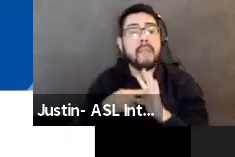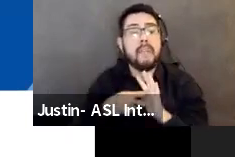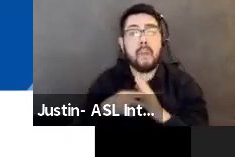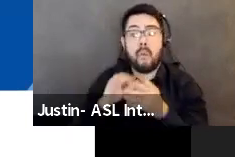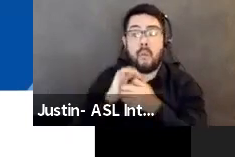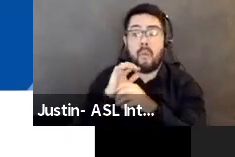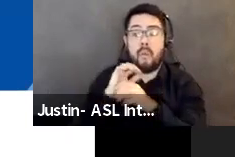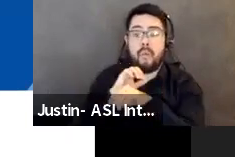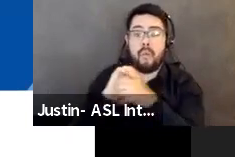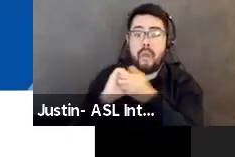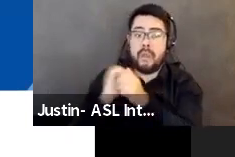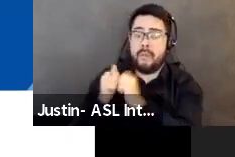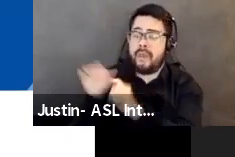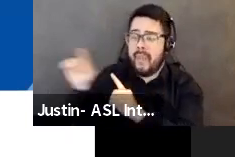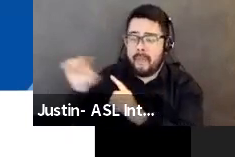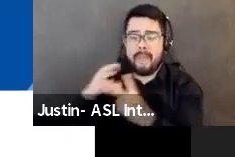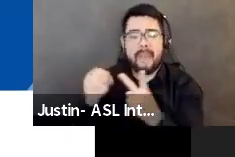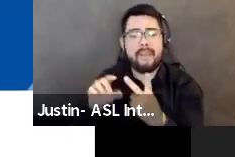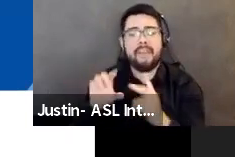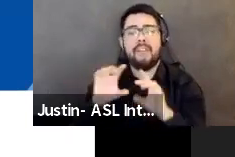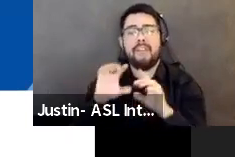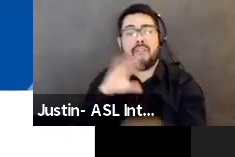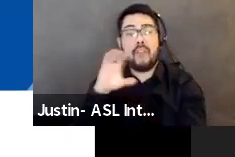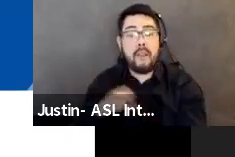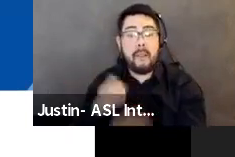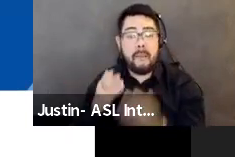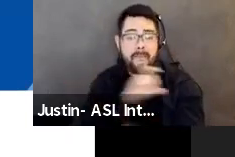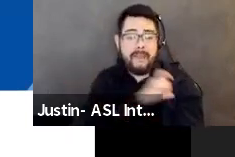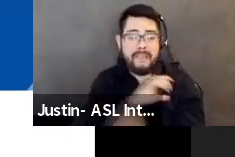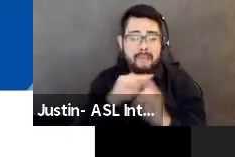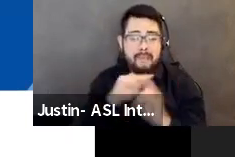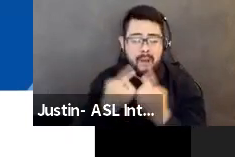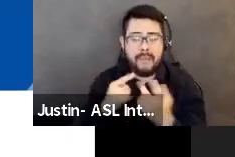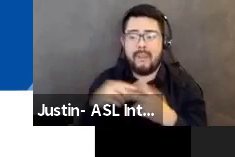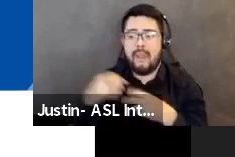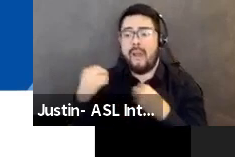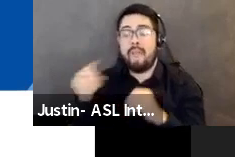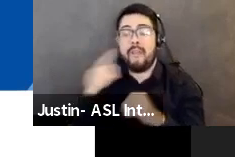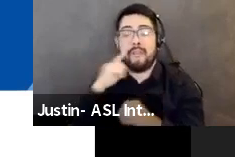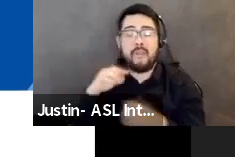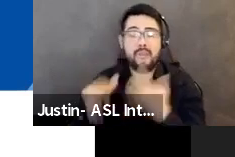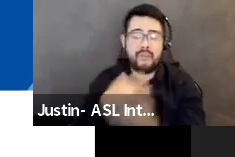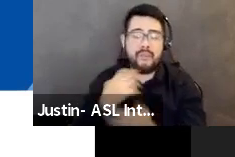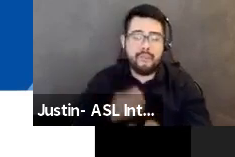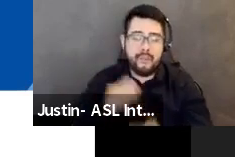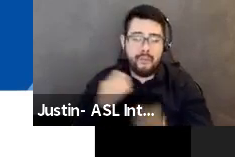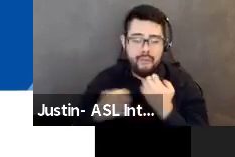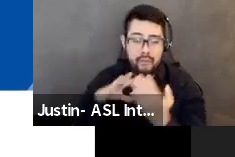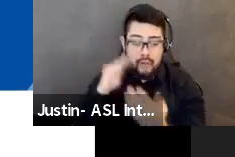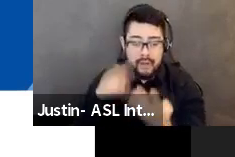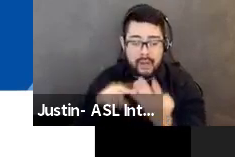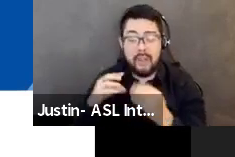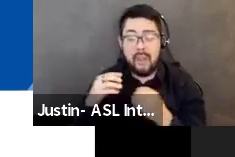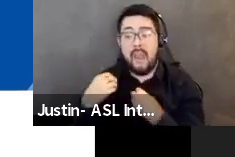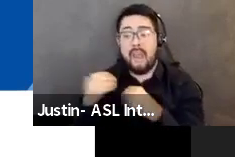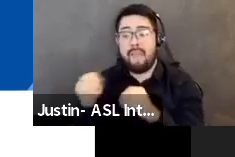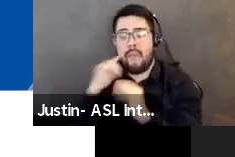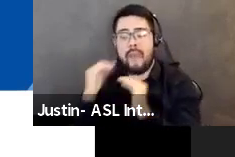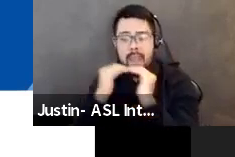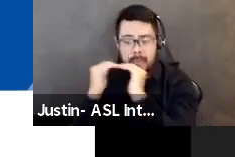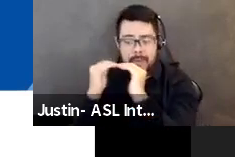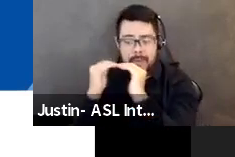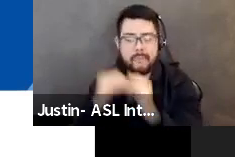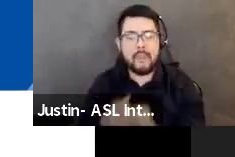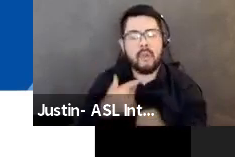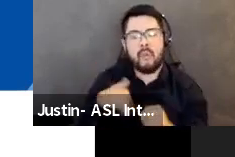them and the chicago police department office of social emotional learning and the office of equity we are looking to